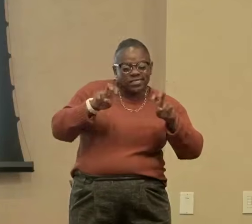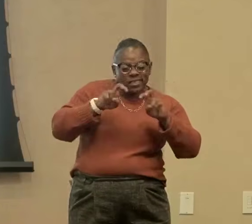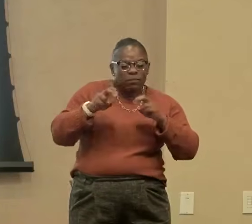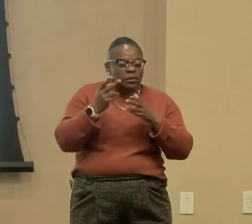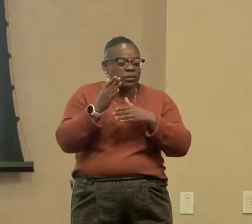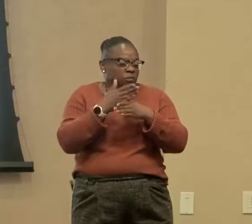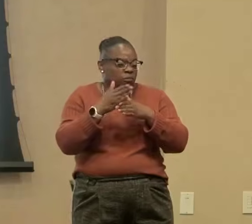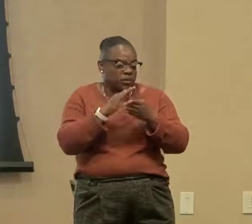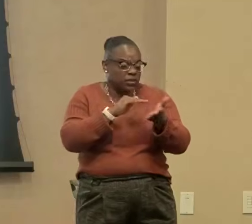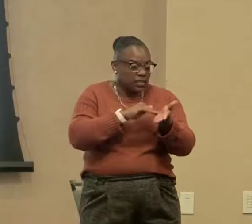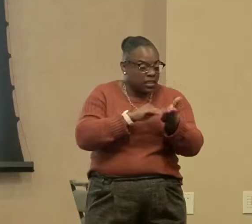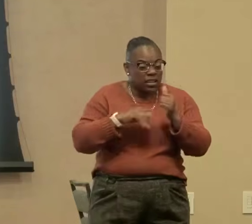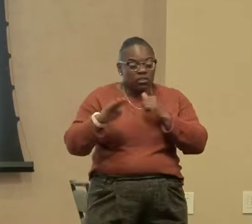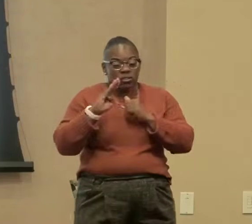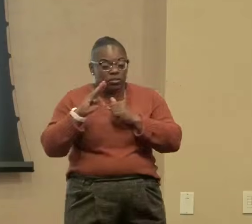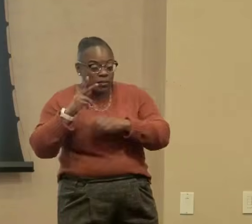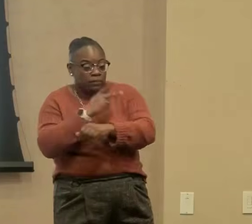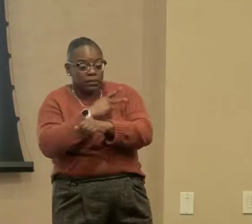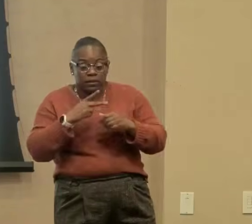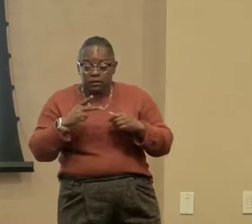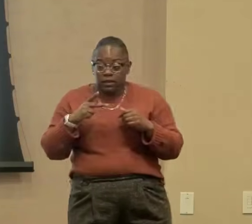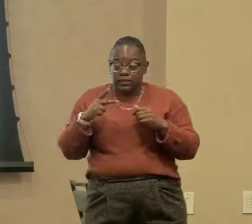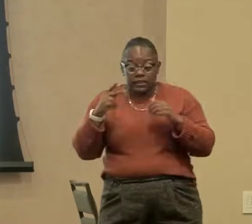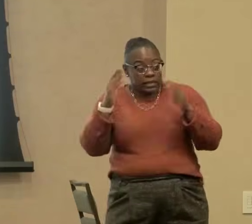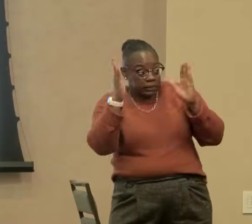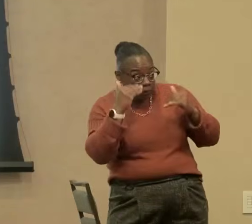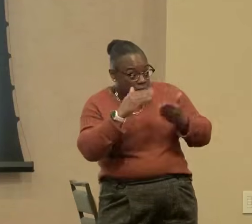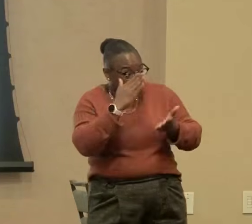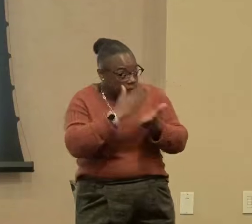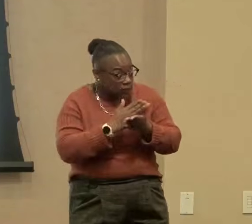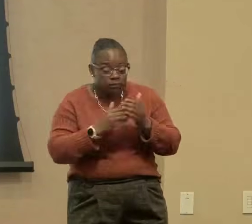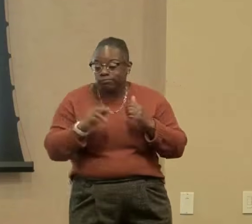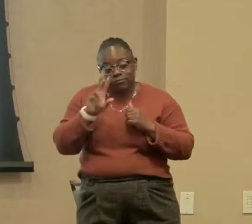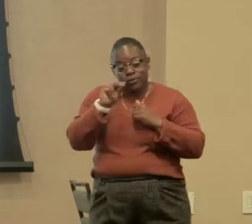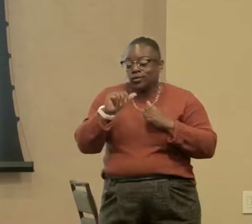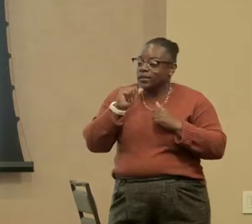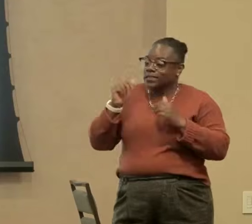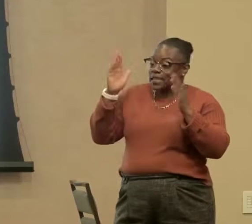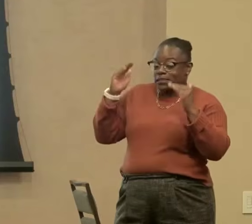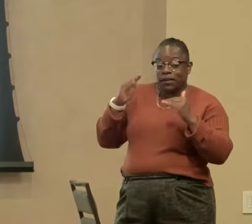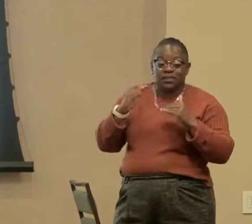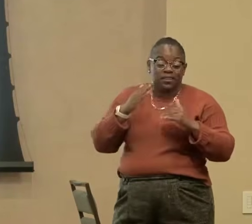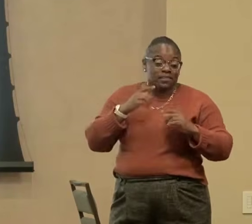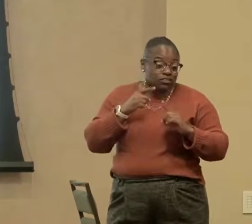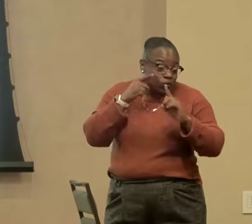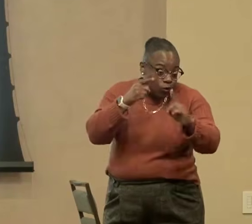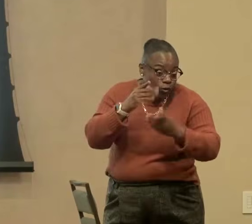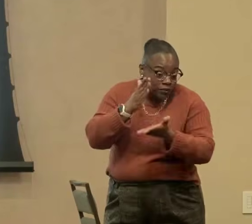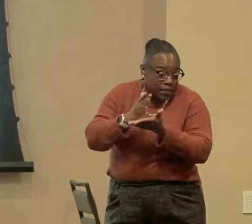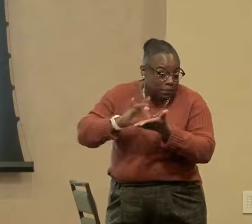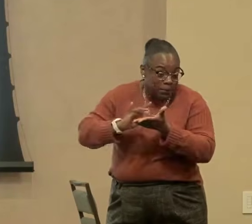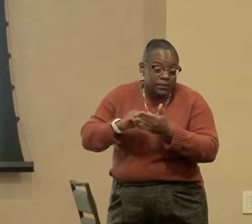patient. Yeah. But is it expected? It's not expected. It's desired, but it's not